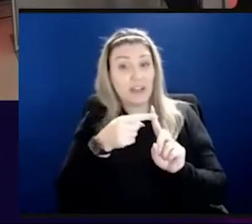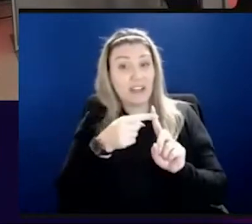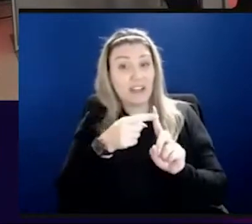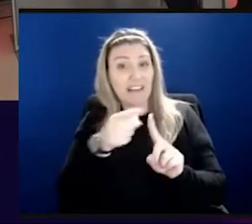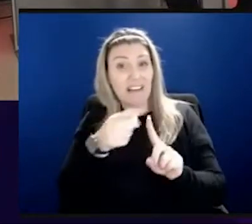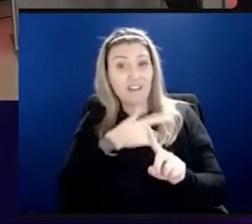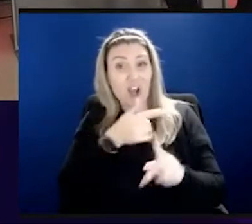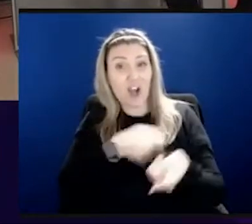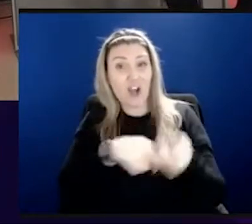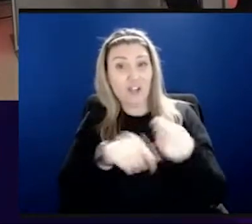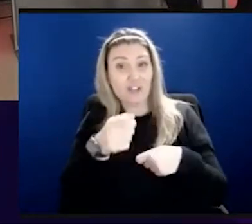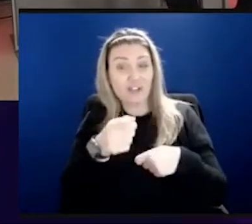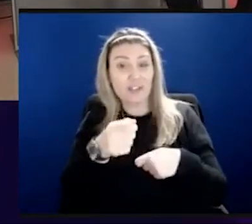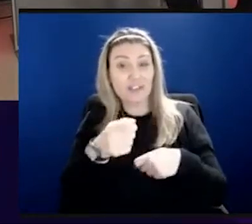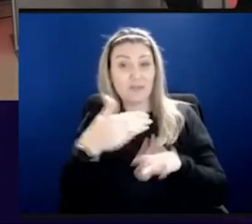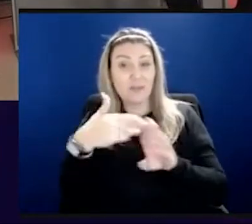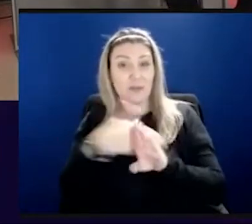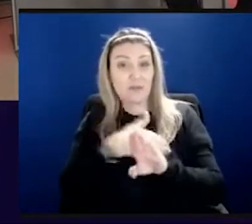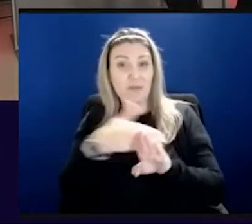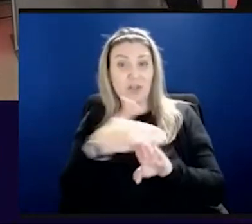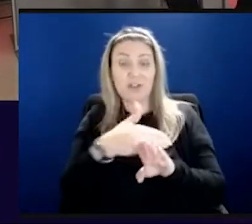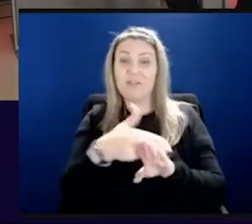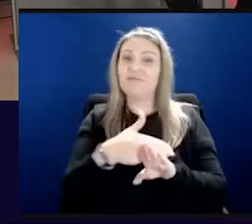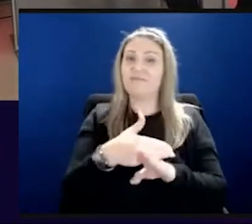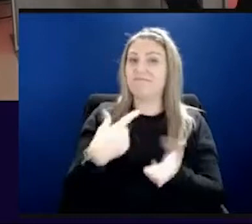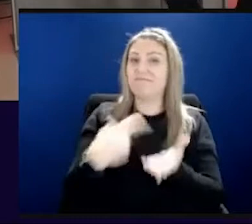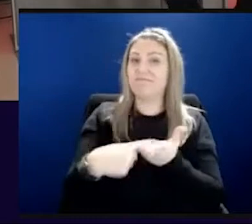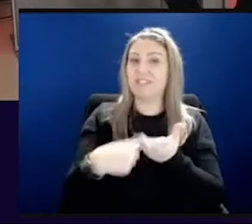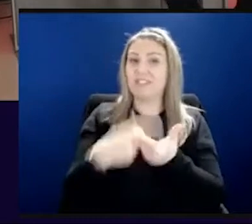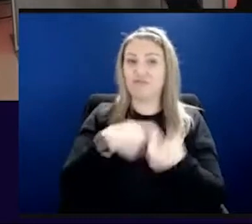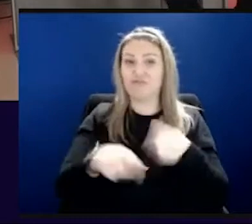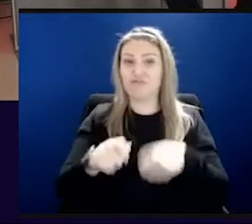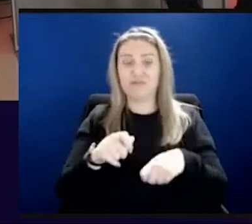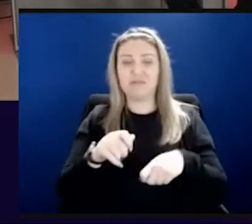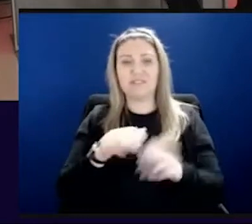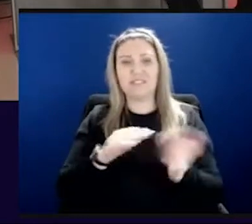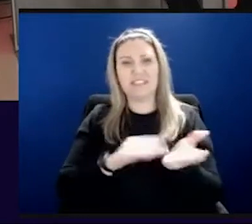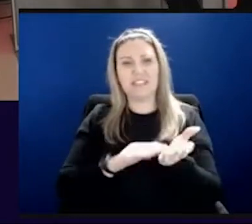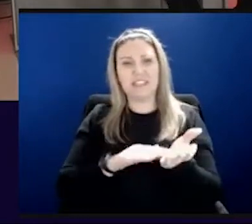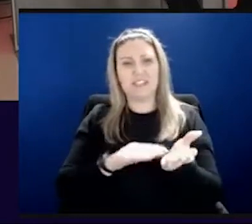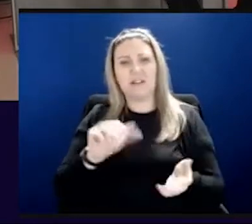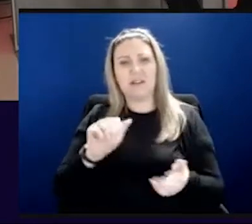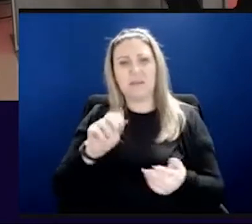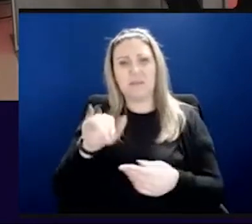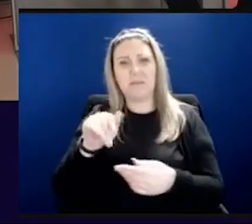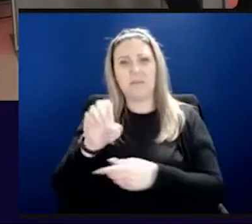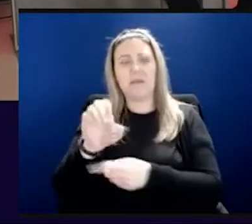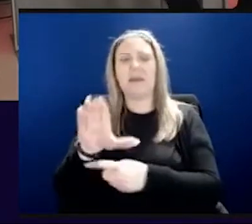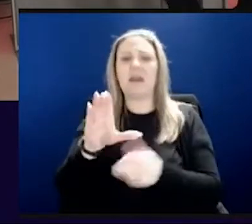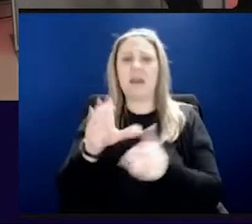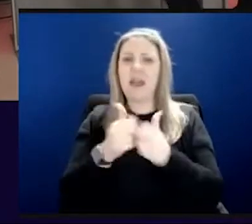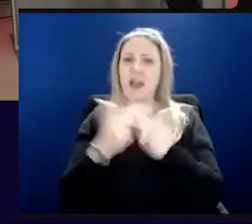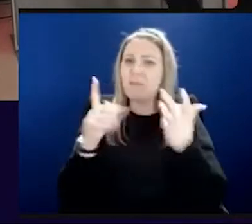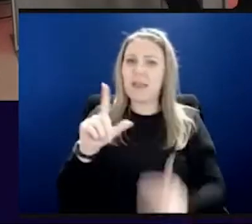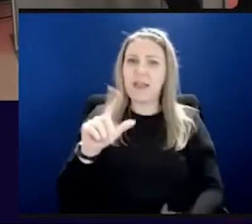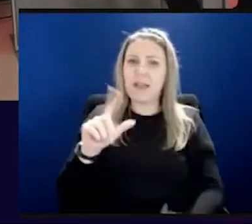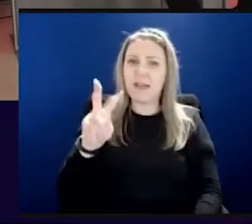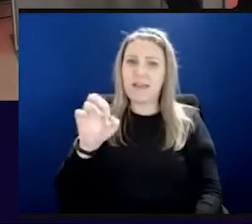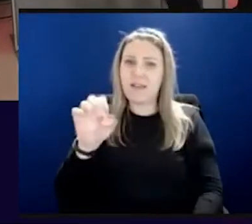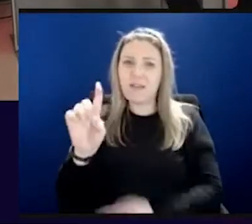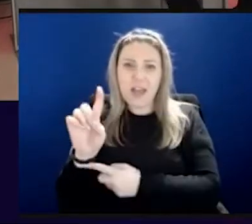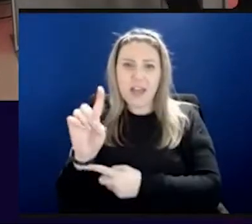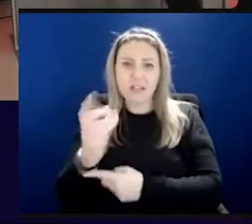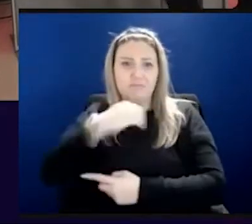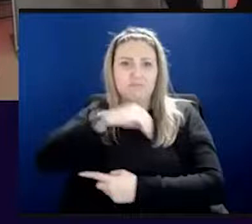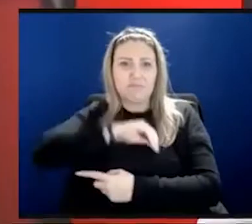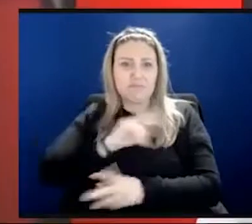transplant. Before we get to the transplant part, Dr. Abig, are LVADs common? How many LVADs do you put into people a